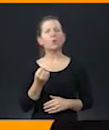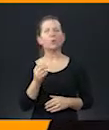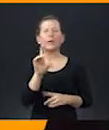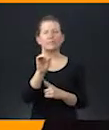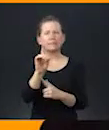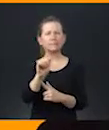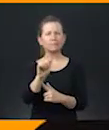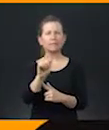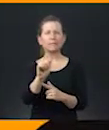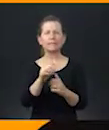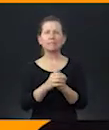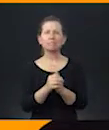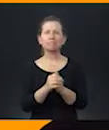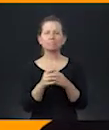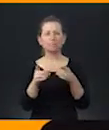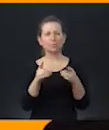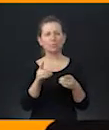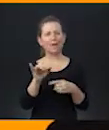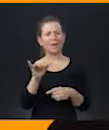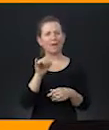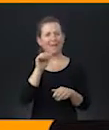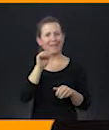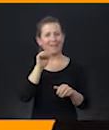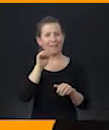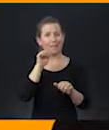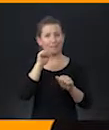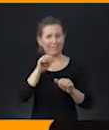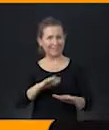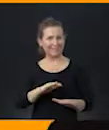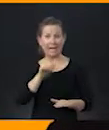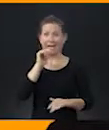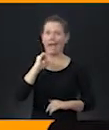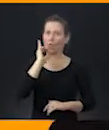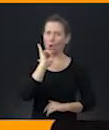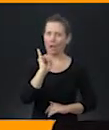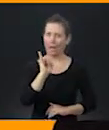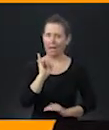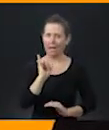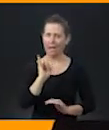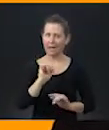as, you know, a blessing in disguise, definitely.